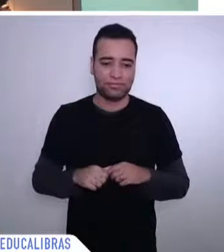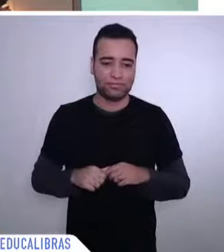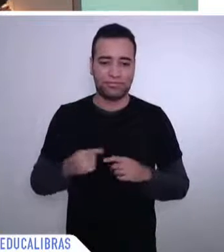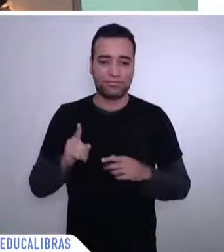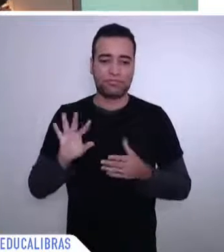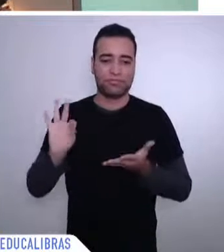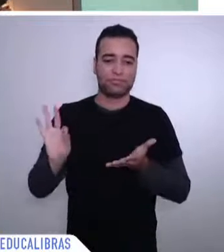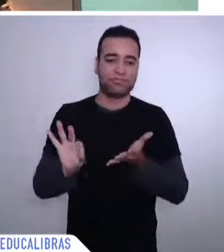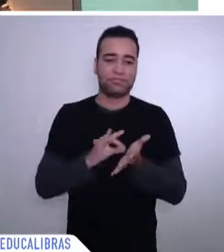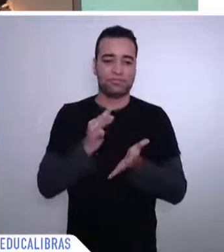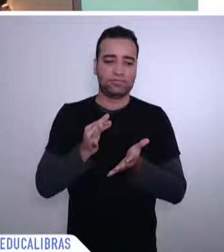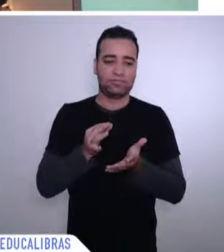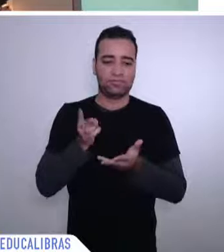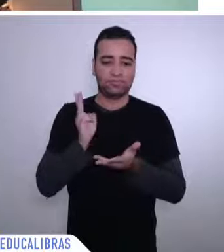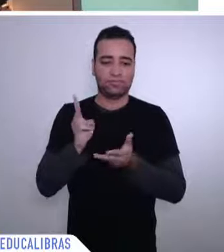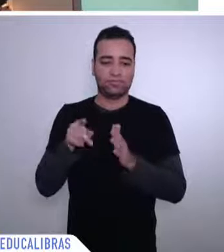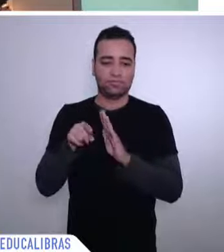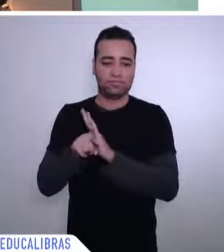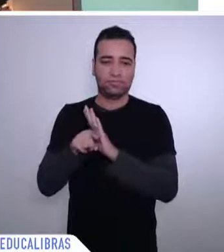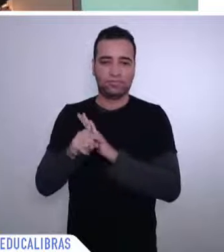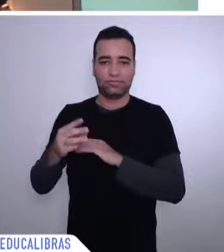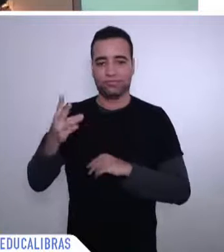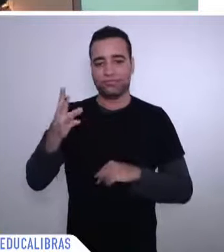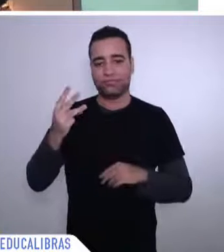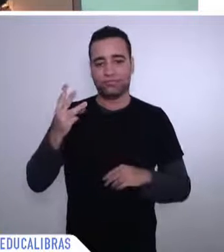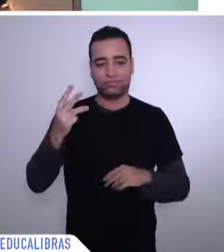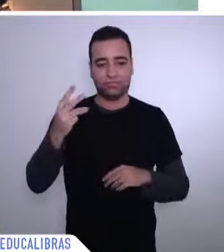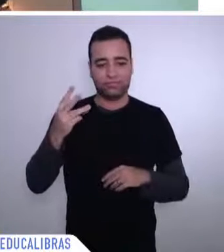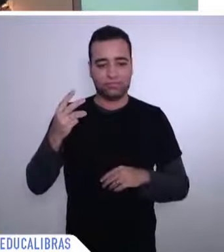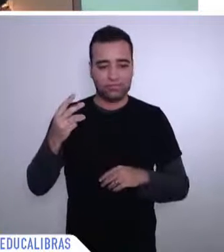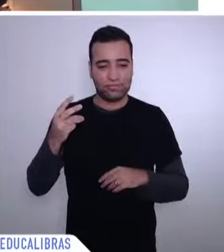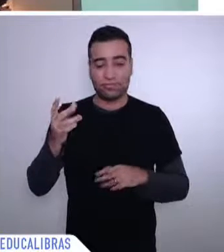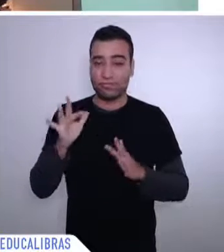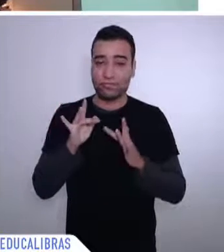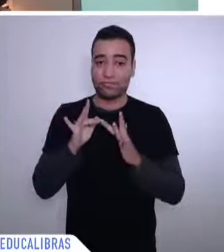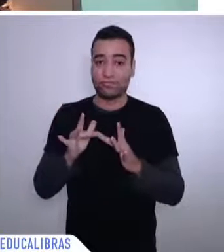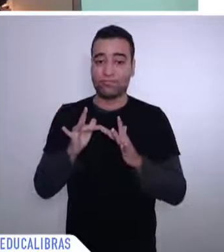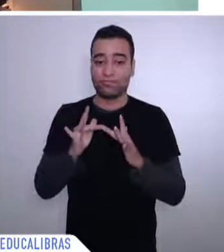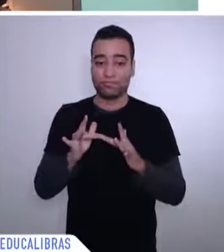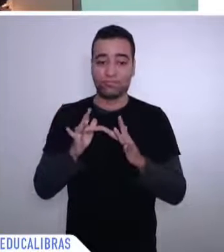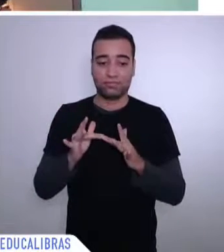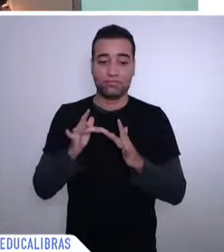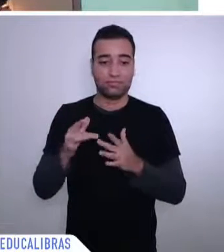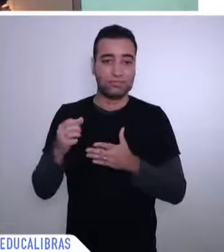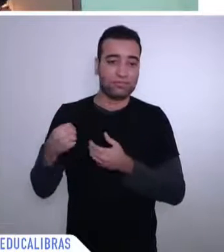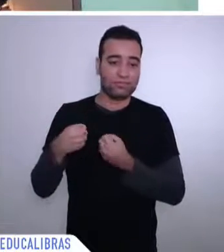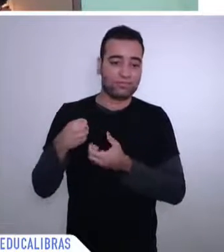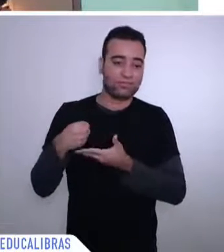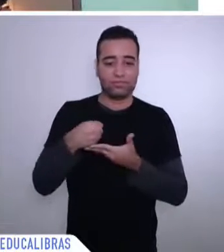the same manicure from the app. The interaction